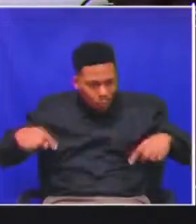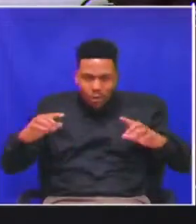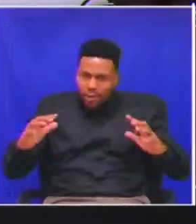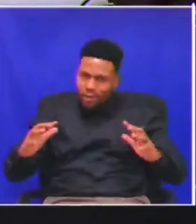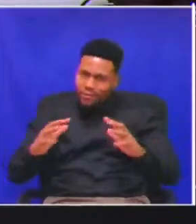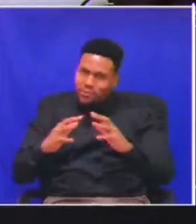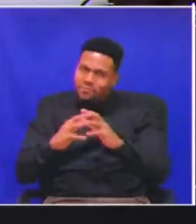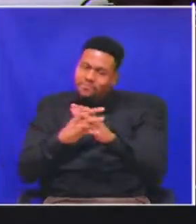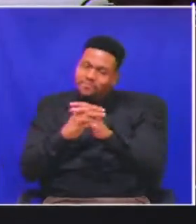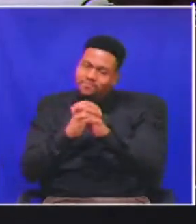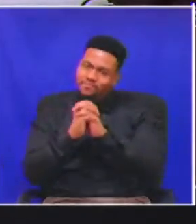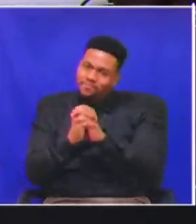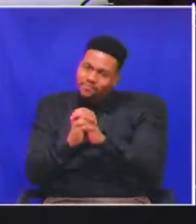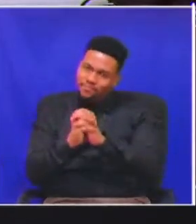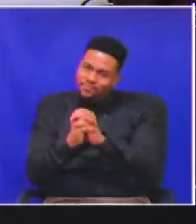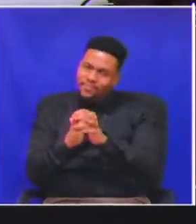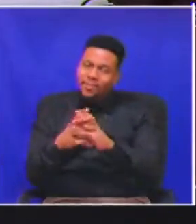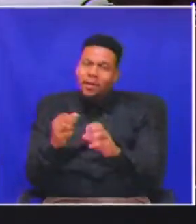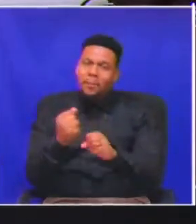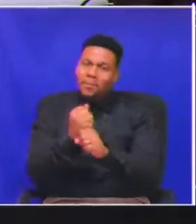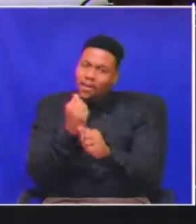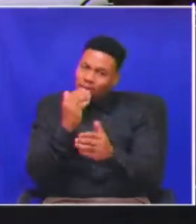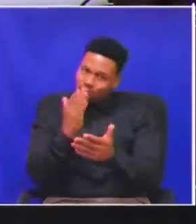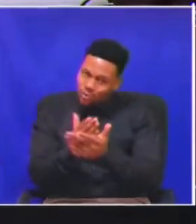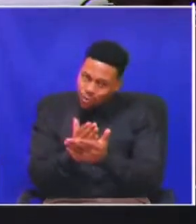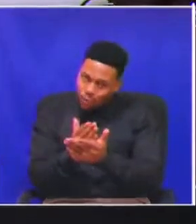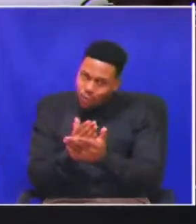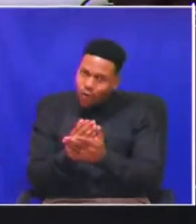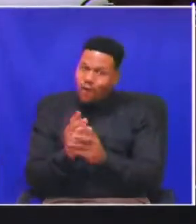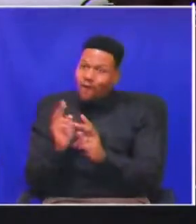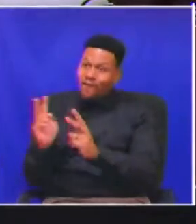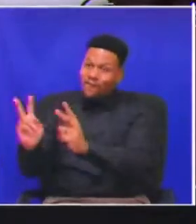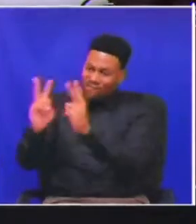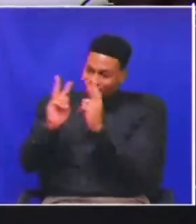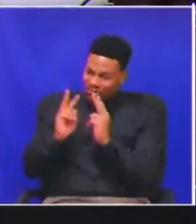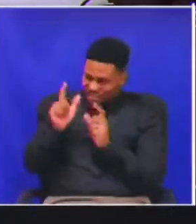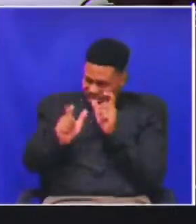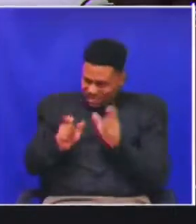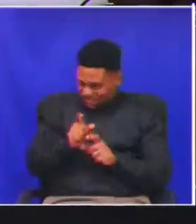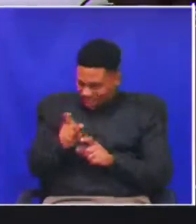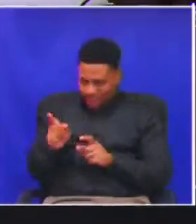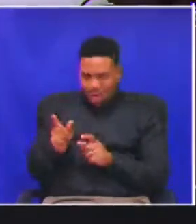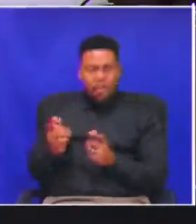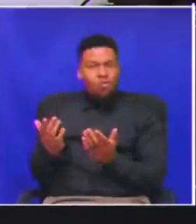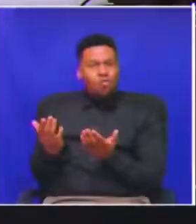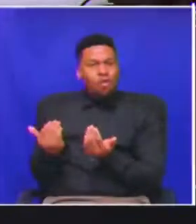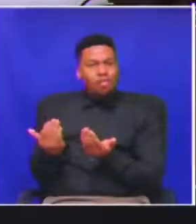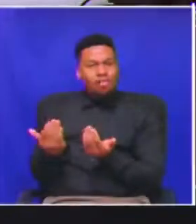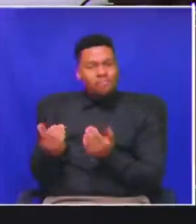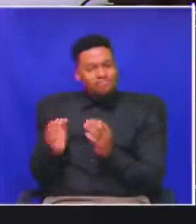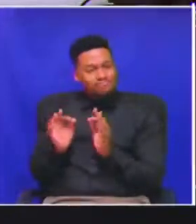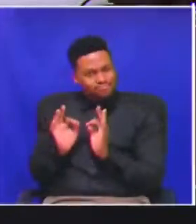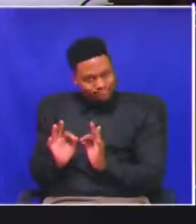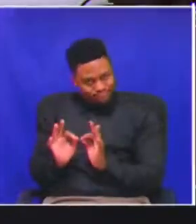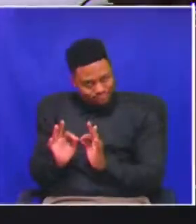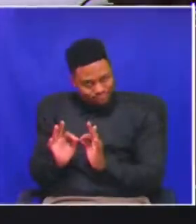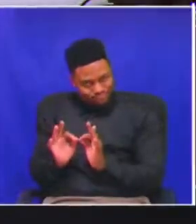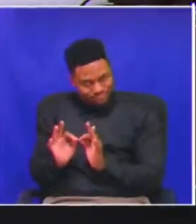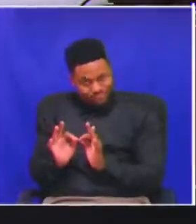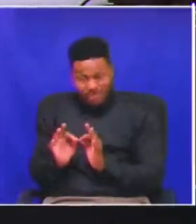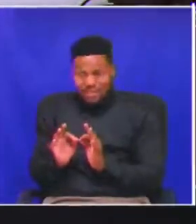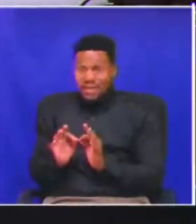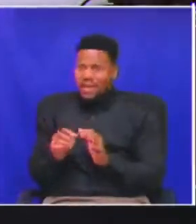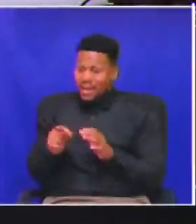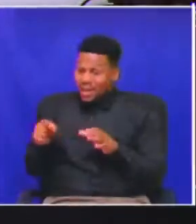sure that we welcome our visitors, and as they leave, we must